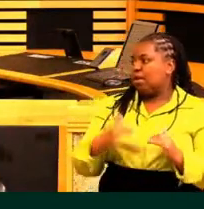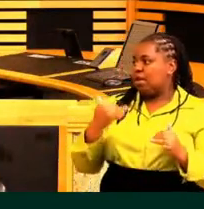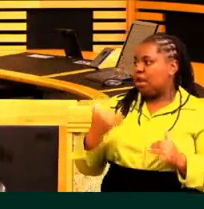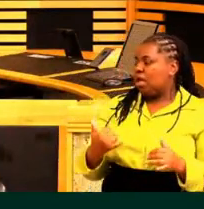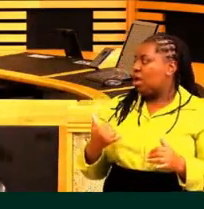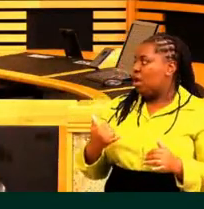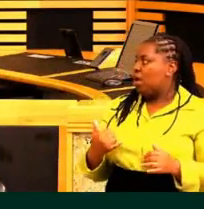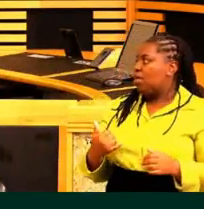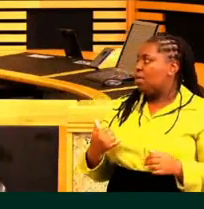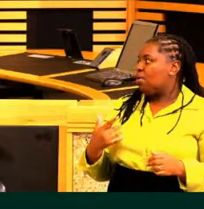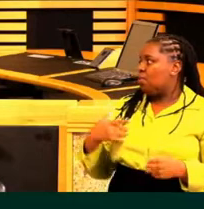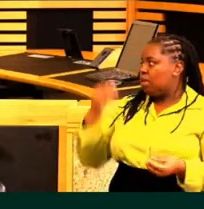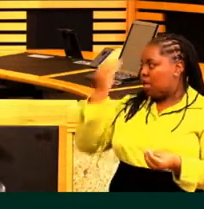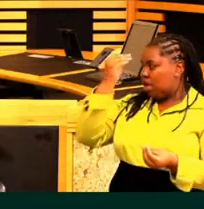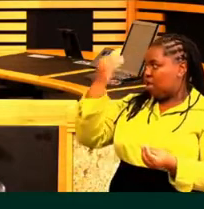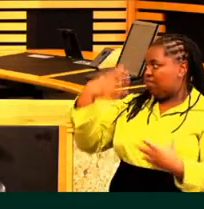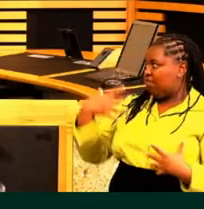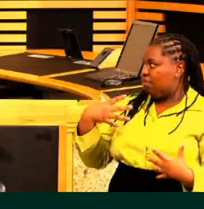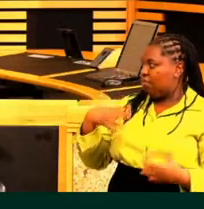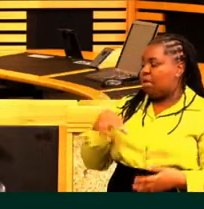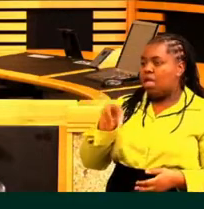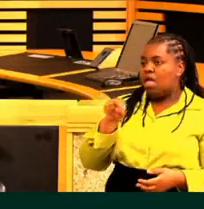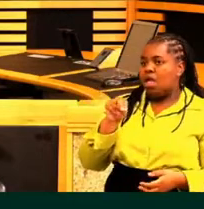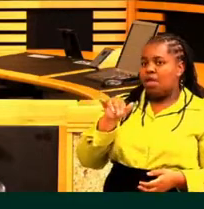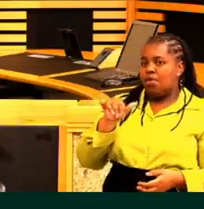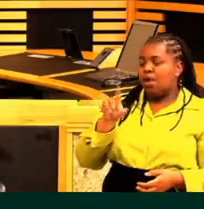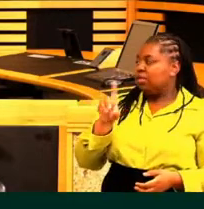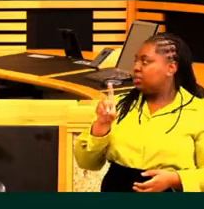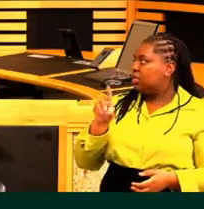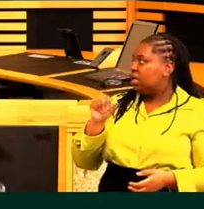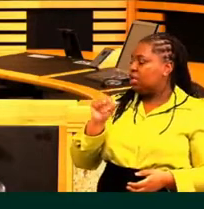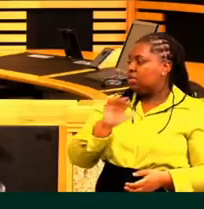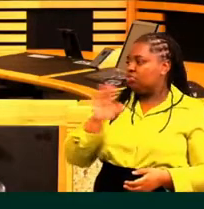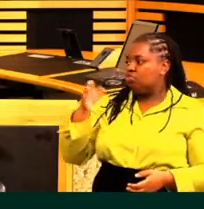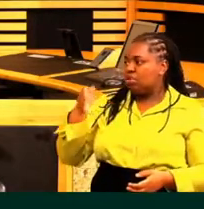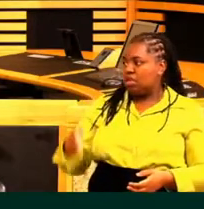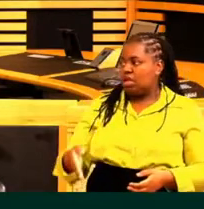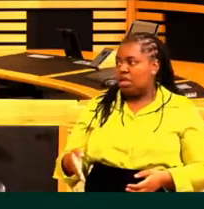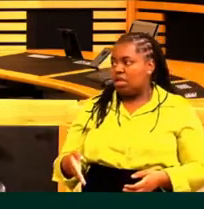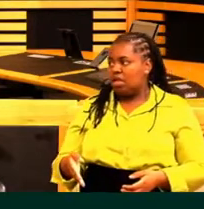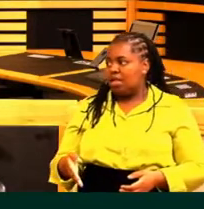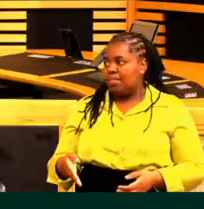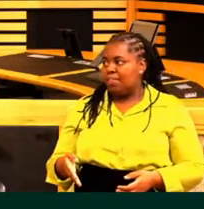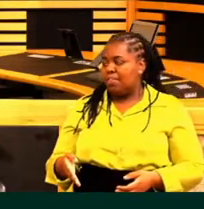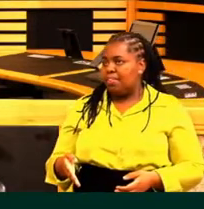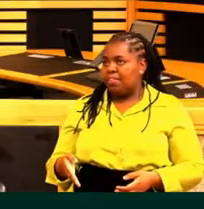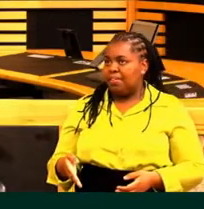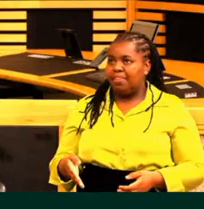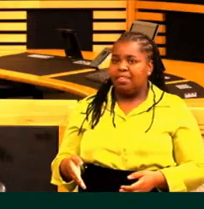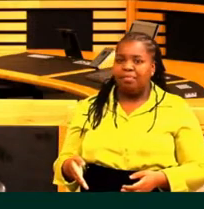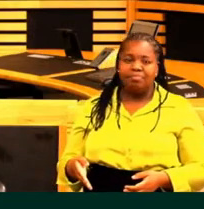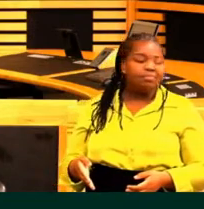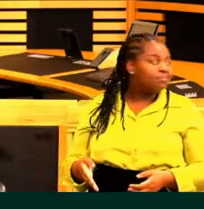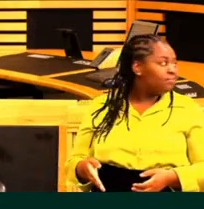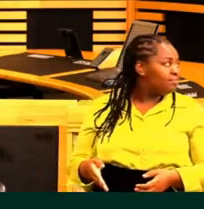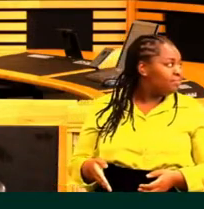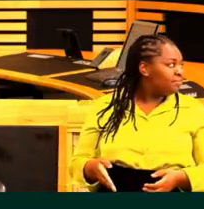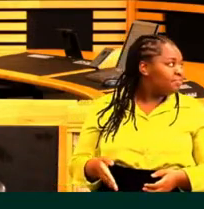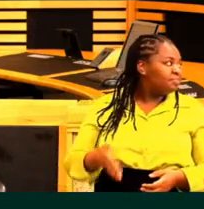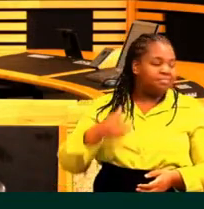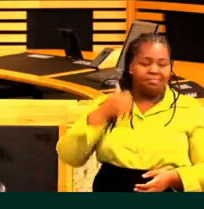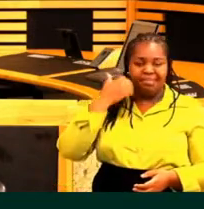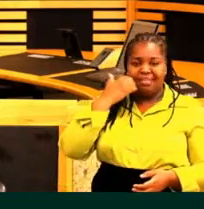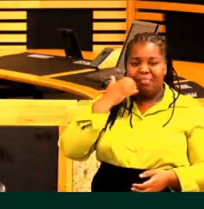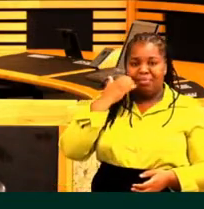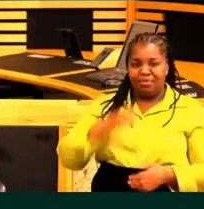informed that the nyda is not around they turned out an apology